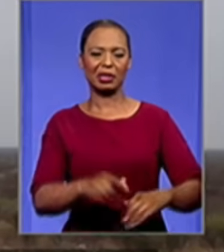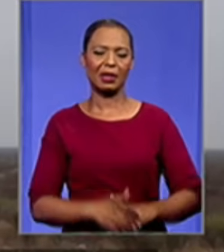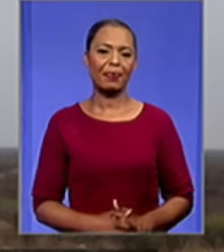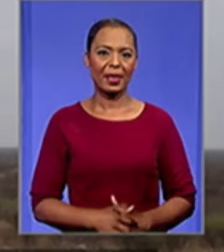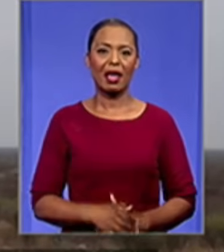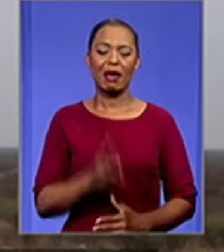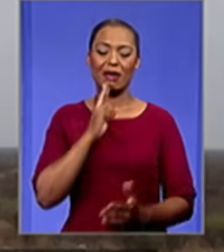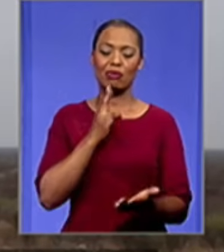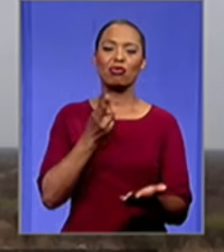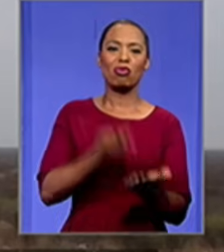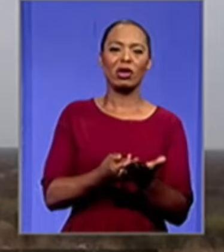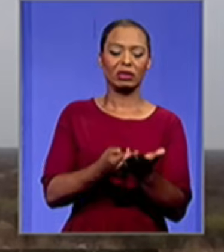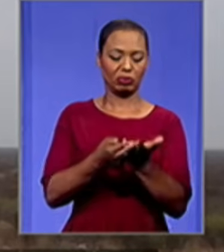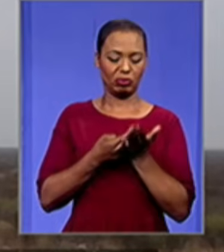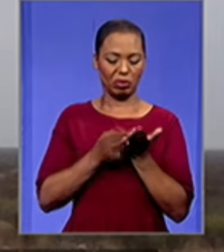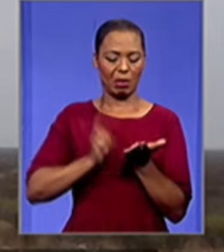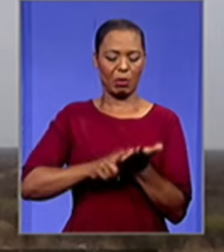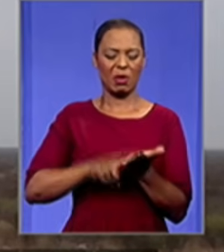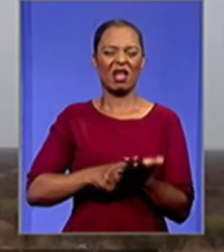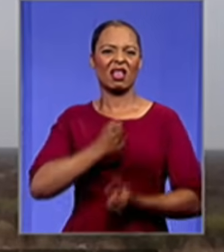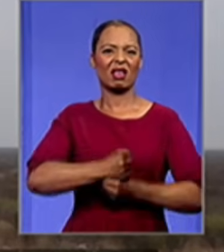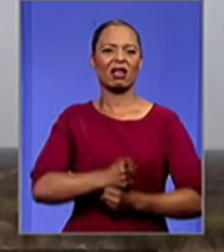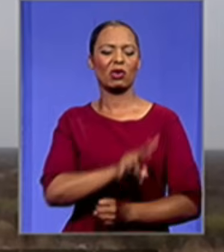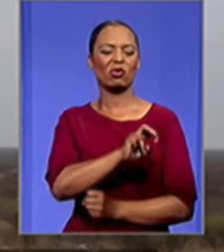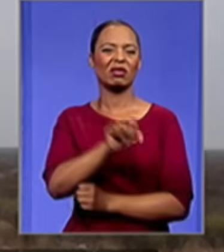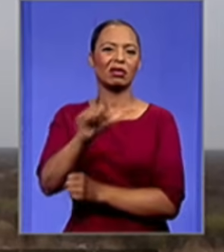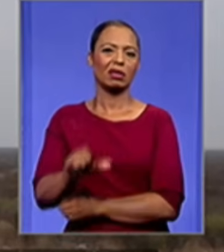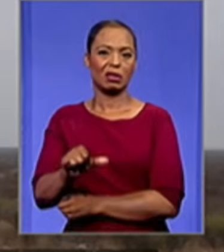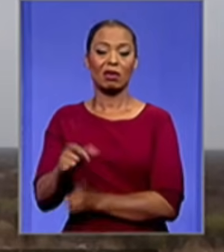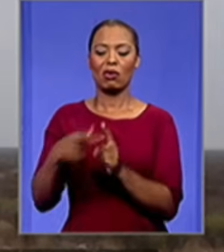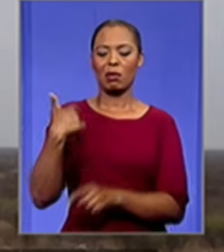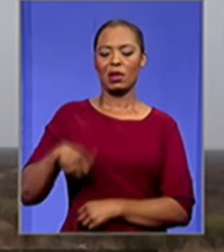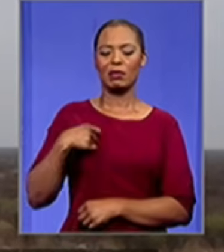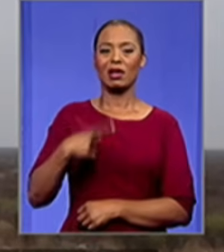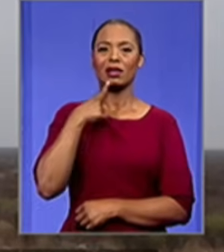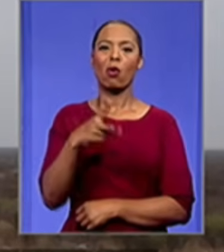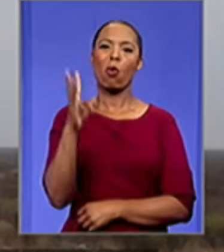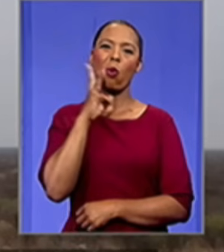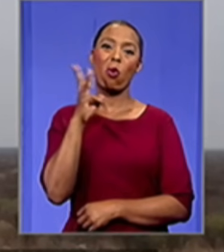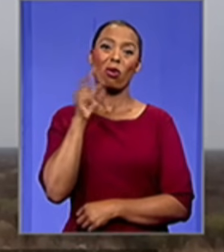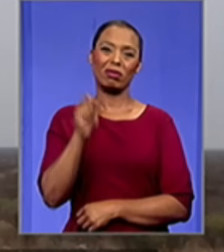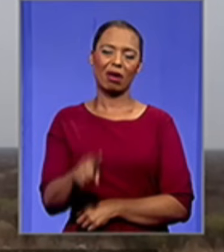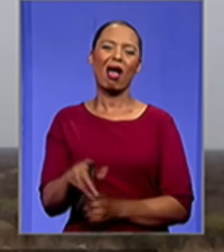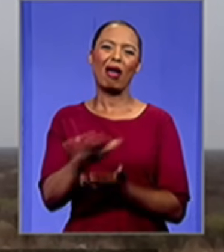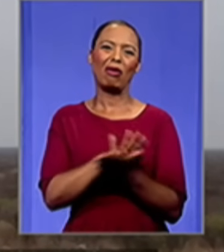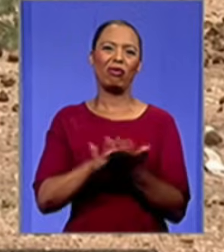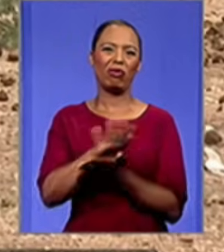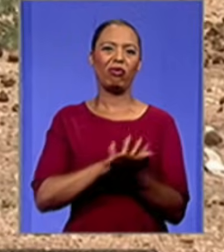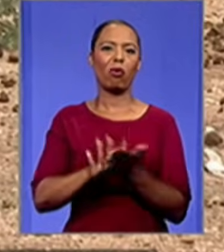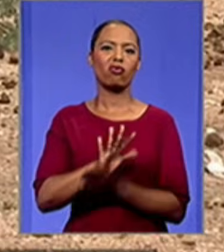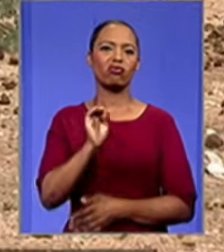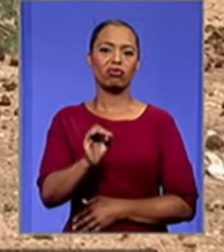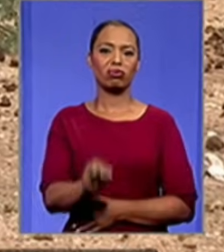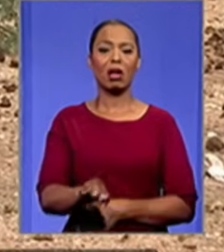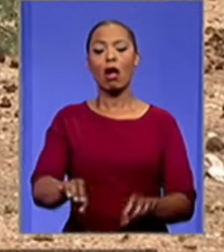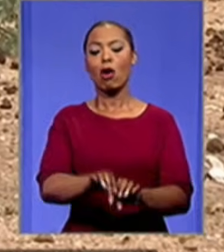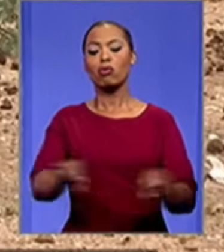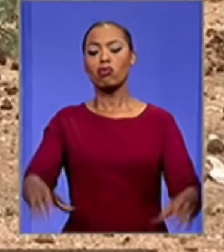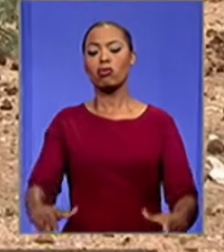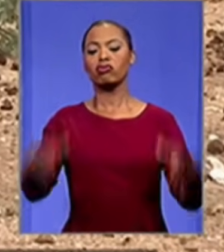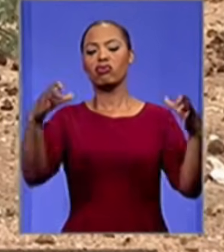reporto ya 2006 from the municipality e re metsi ya rona a kgotlhelegile. So ka tsela ntseng jalo ga rena di borehole mo